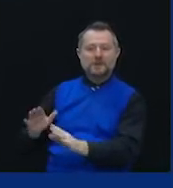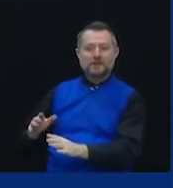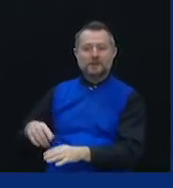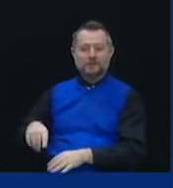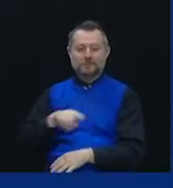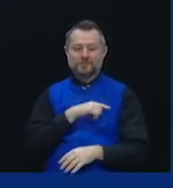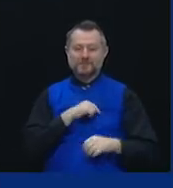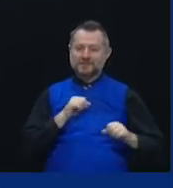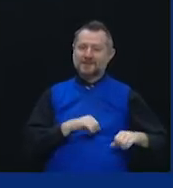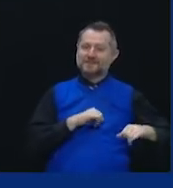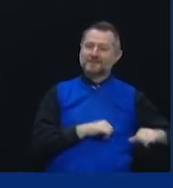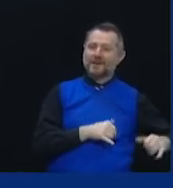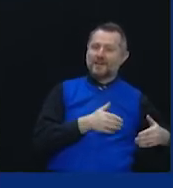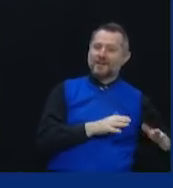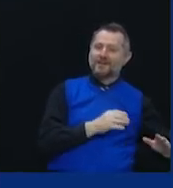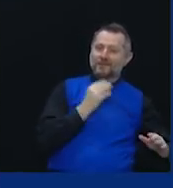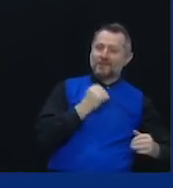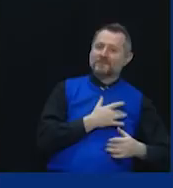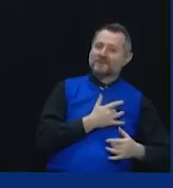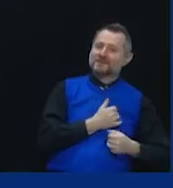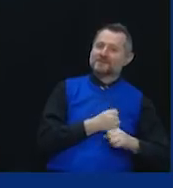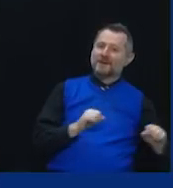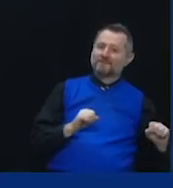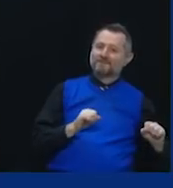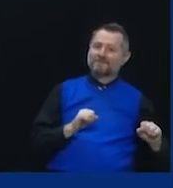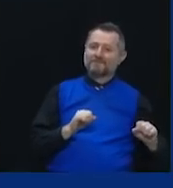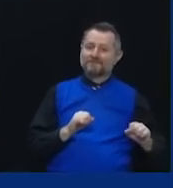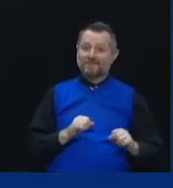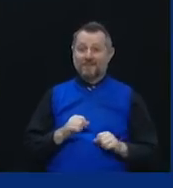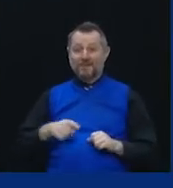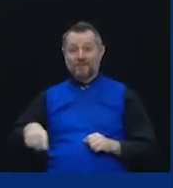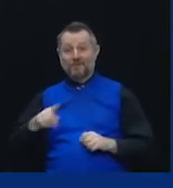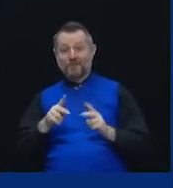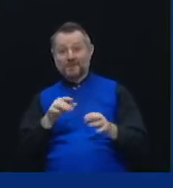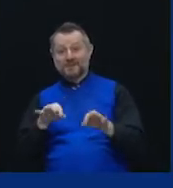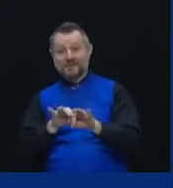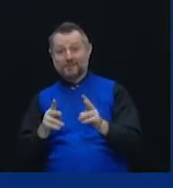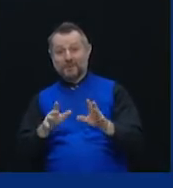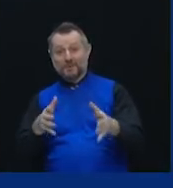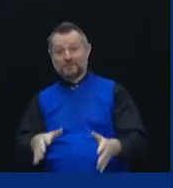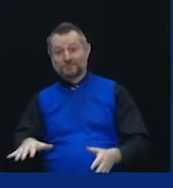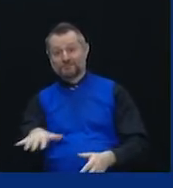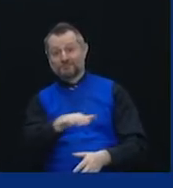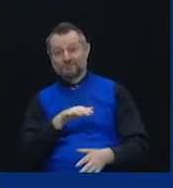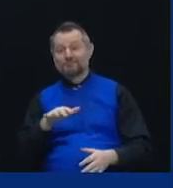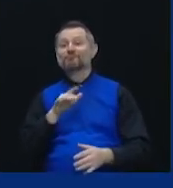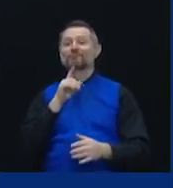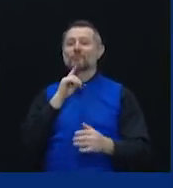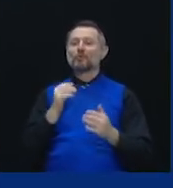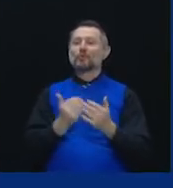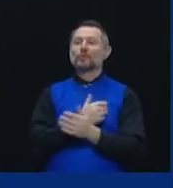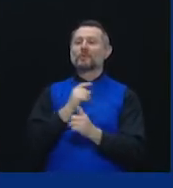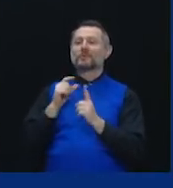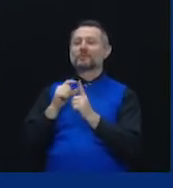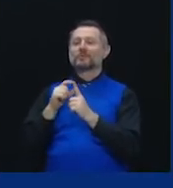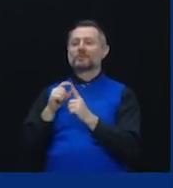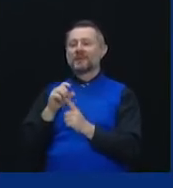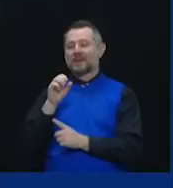you could be safe. Essential workers, it's a new term. We never said it